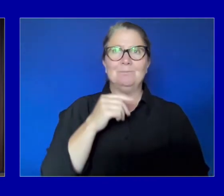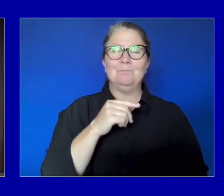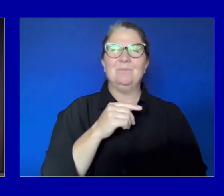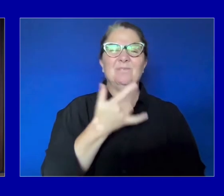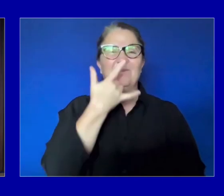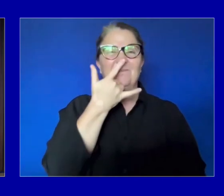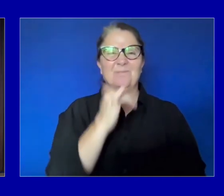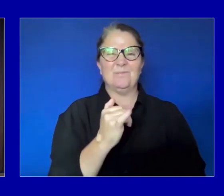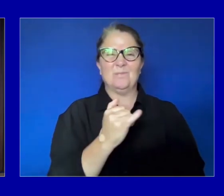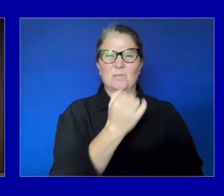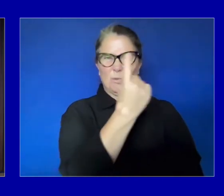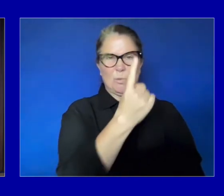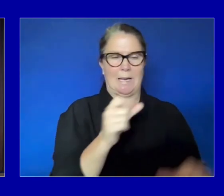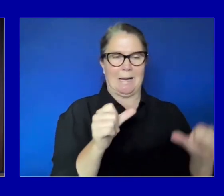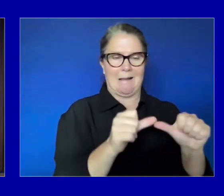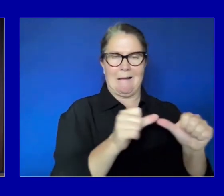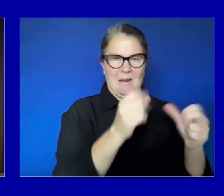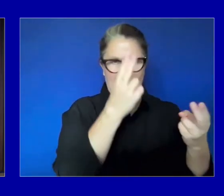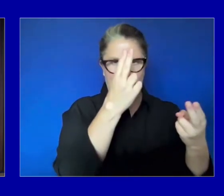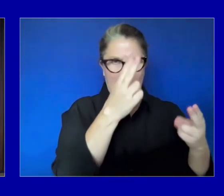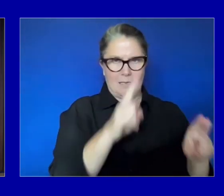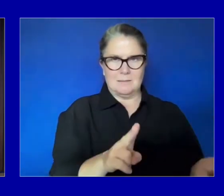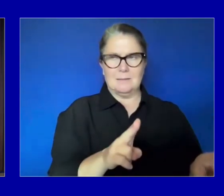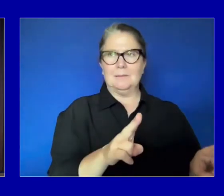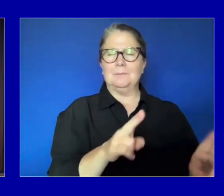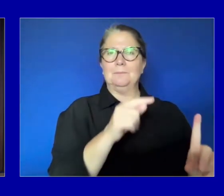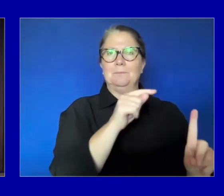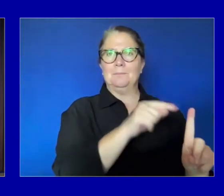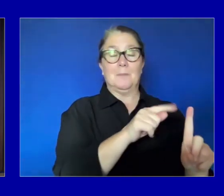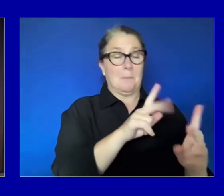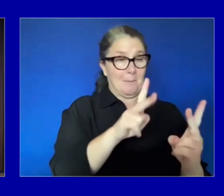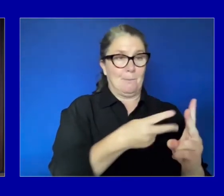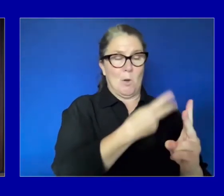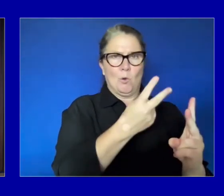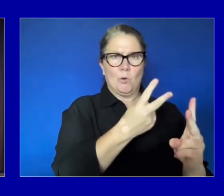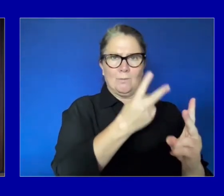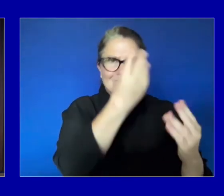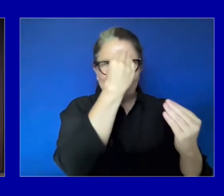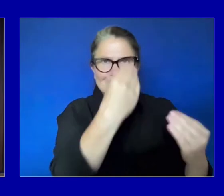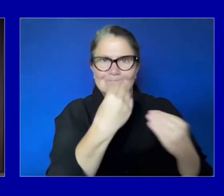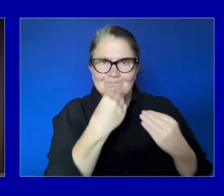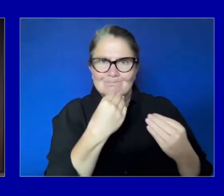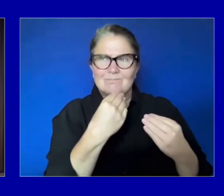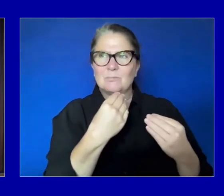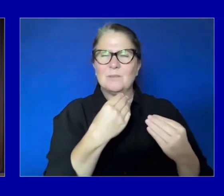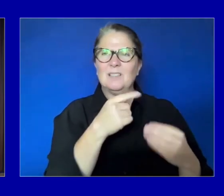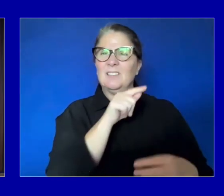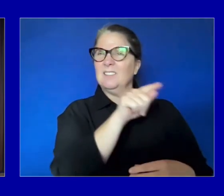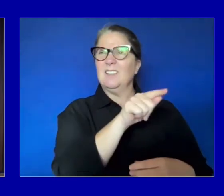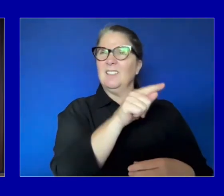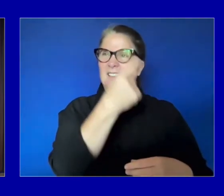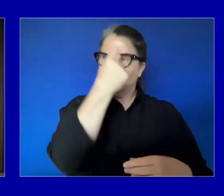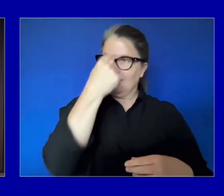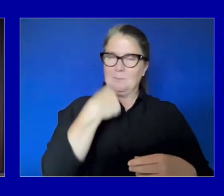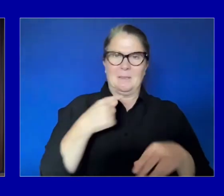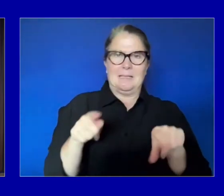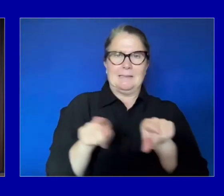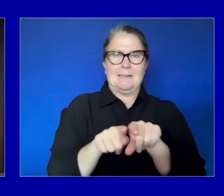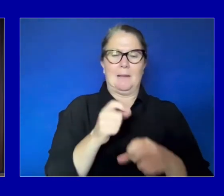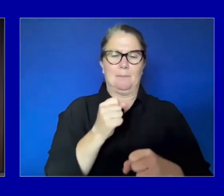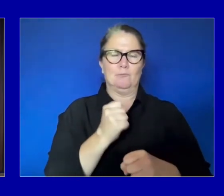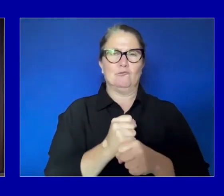yeah, they sat down with me and took me under their wing and, um, said I was like their granddaughter. And, um, yeah, they